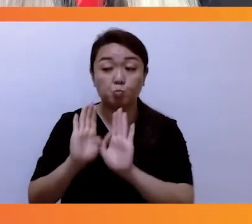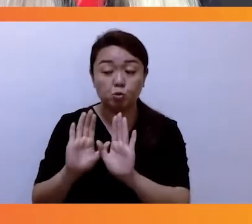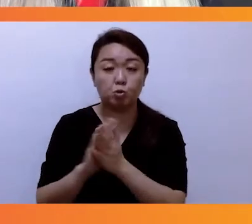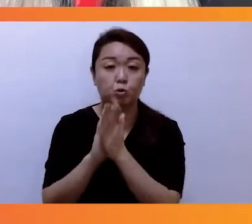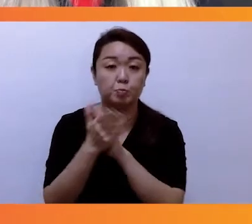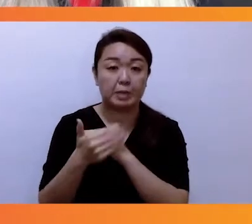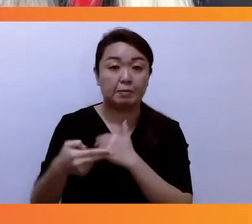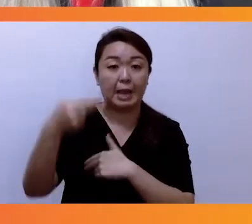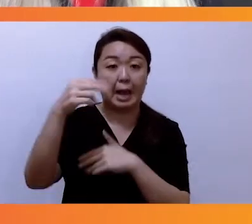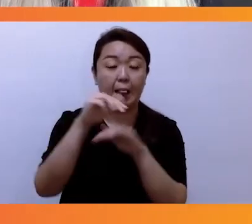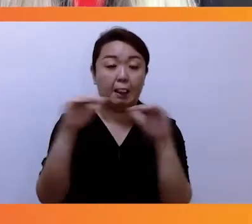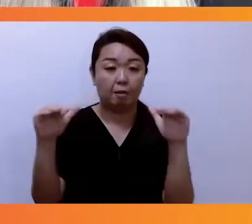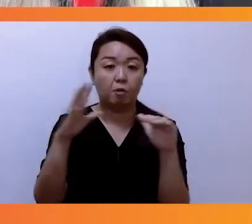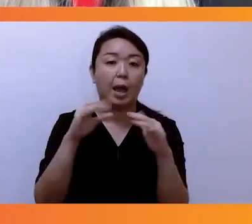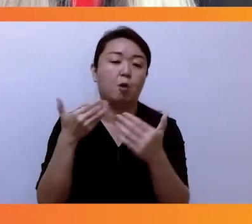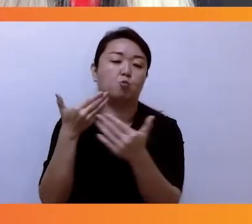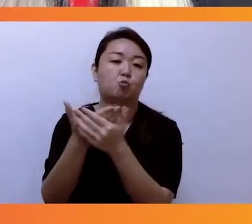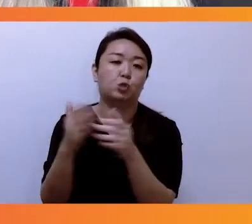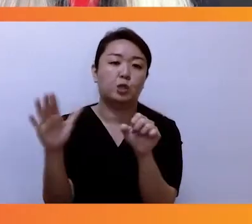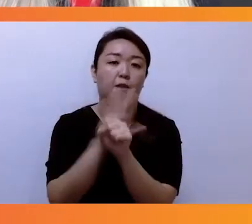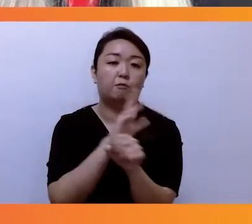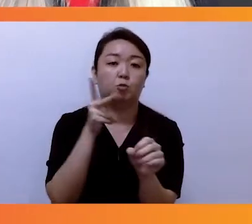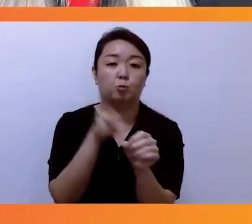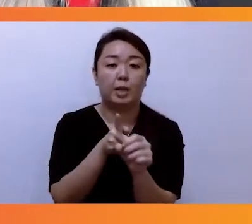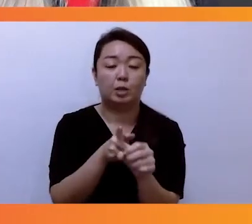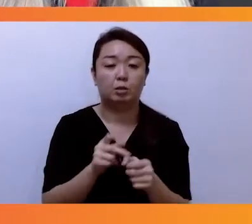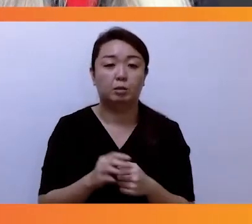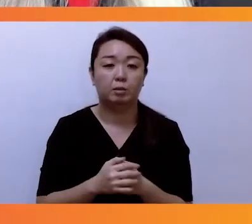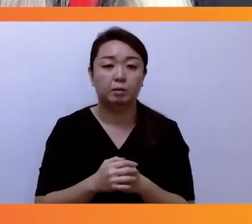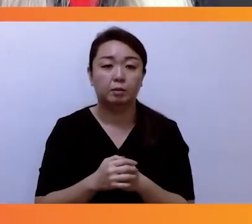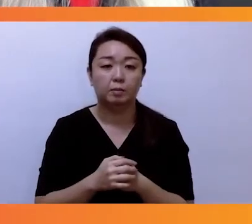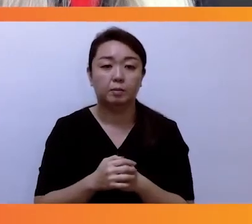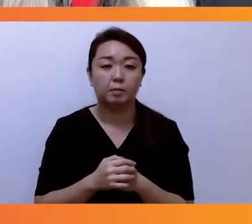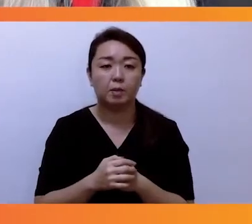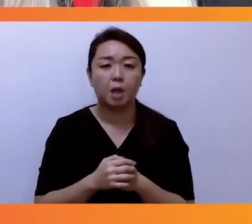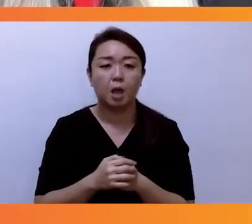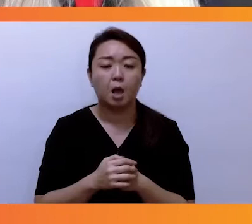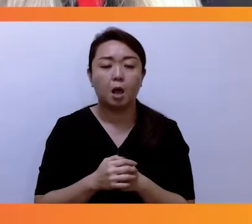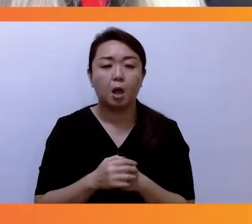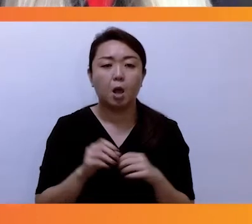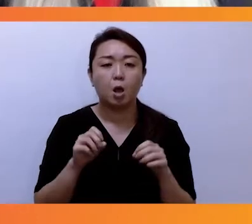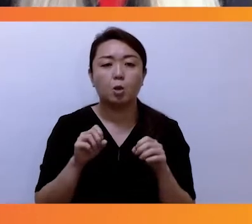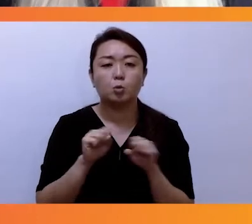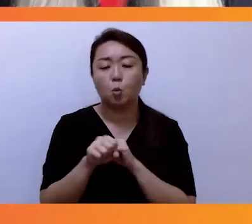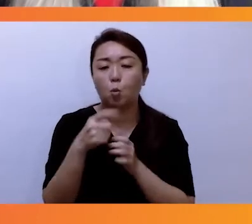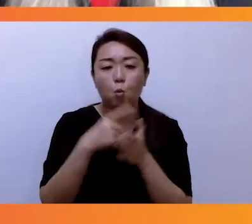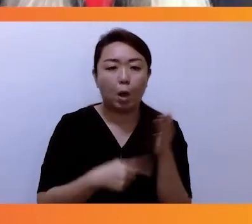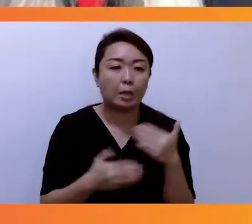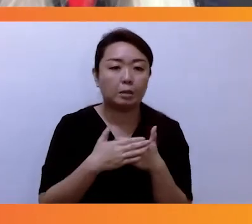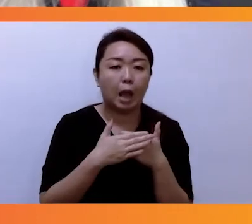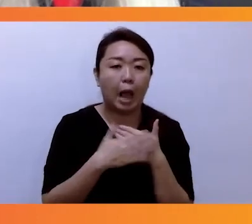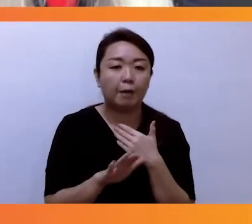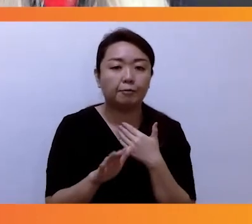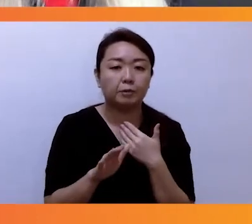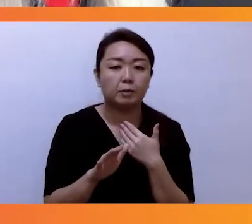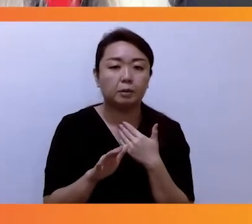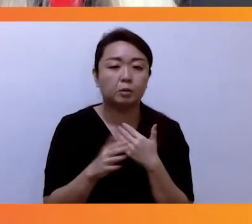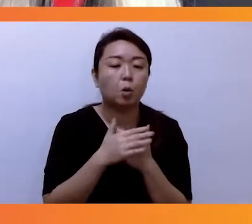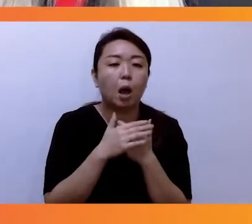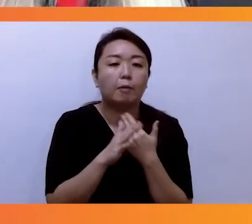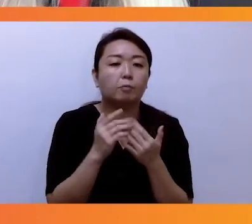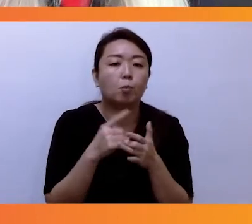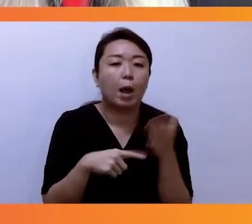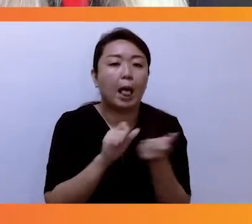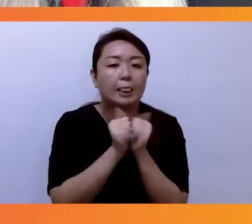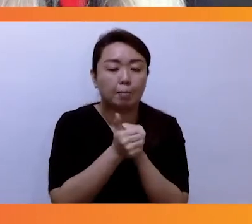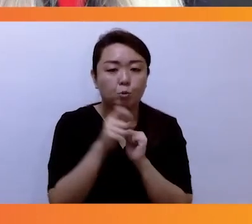pushing them to be a high level and reach their full potential? So what adaptations do